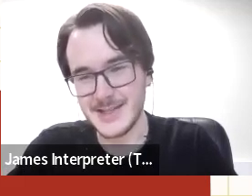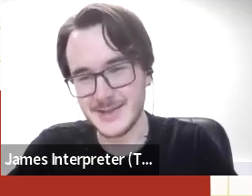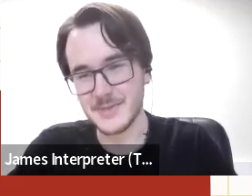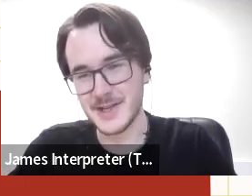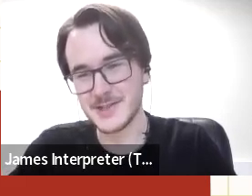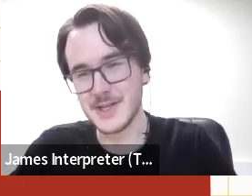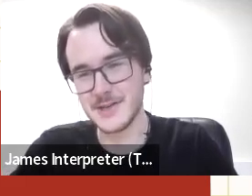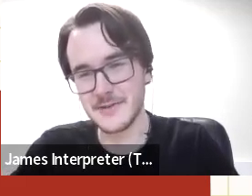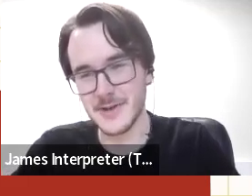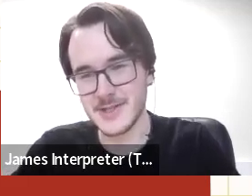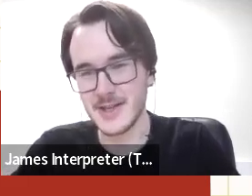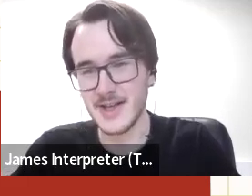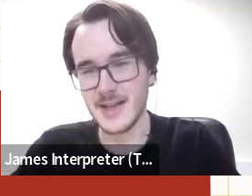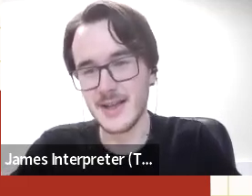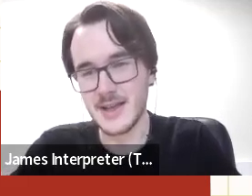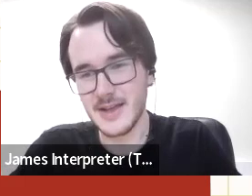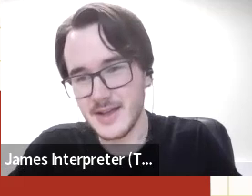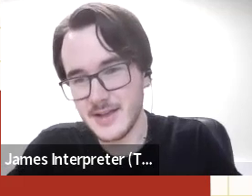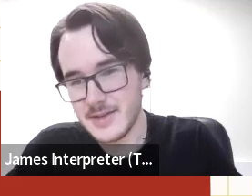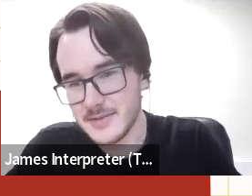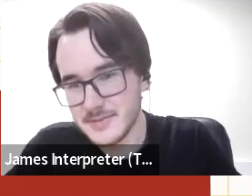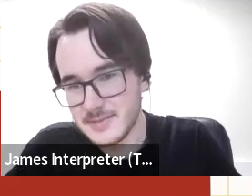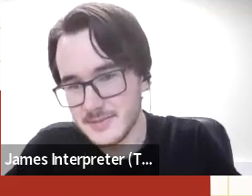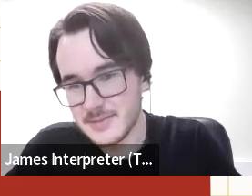any easier because you're raising your voice.